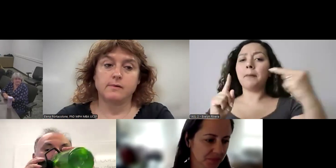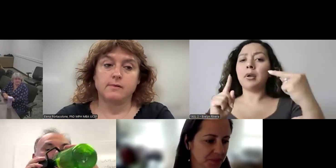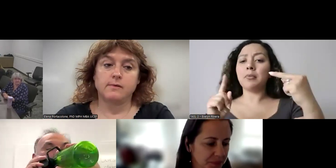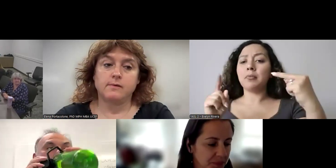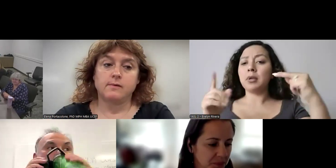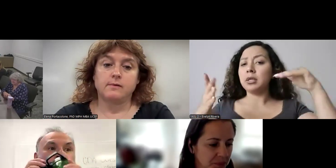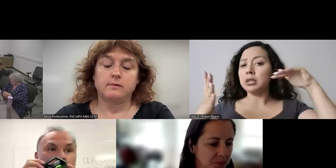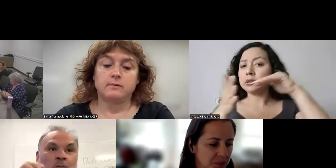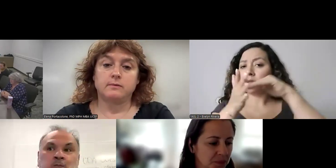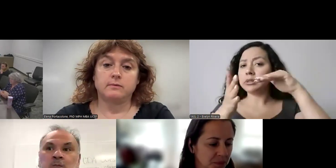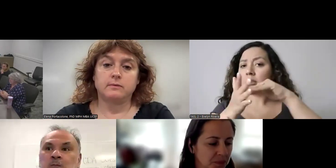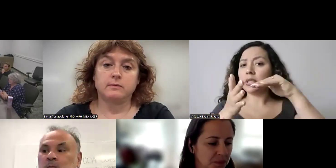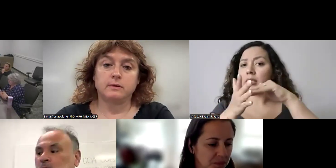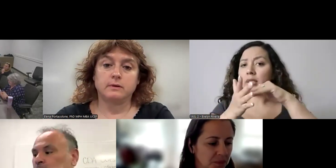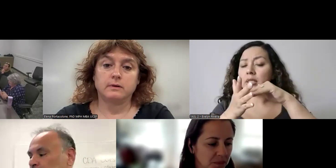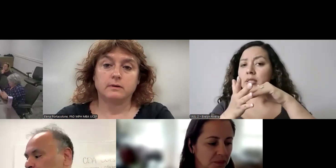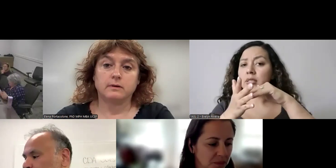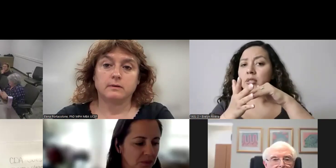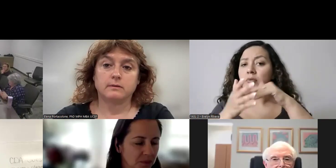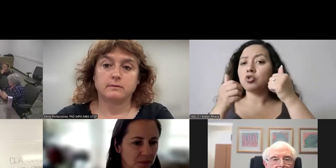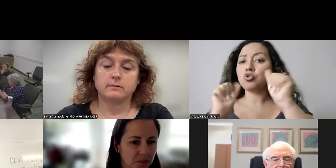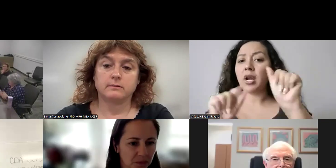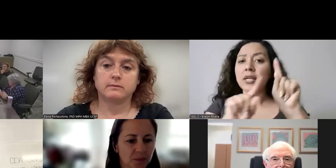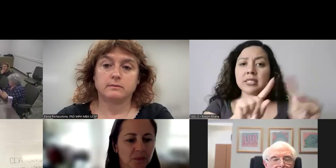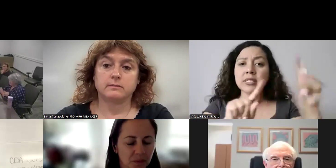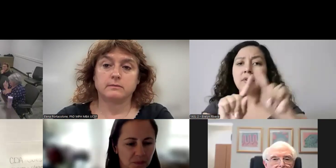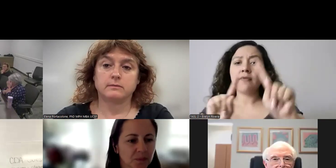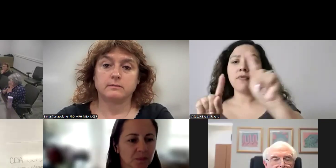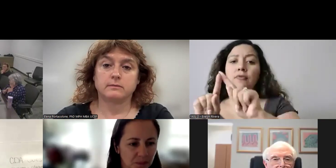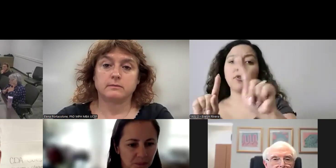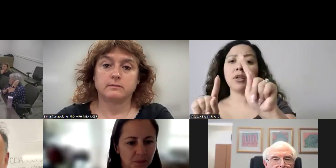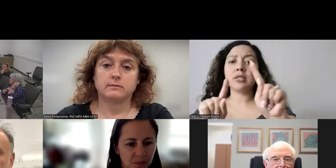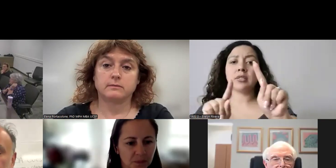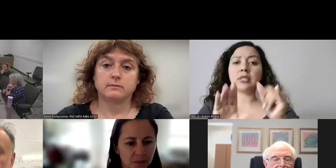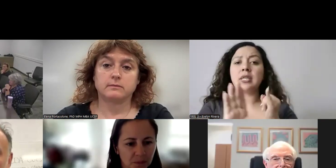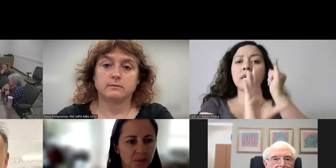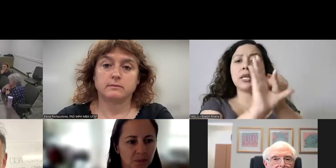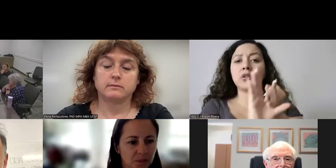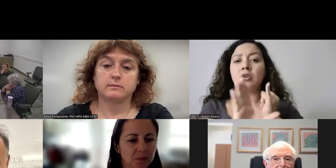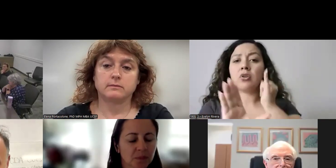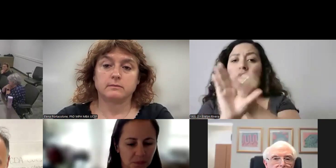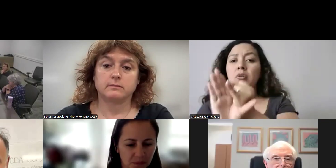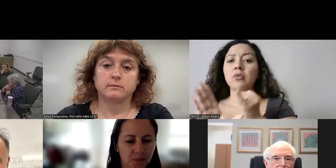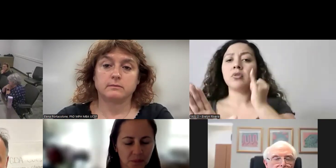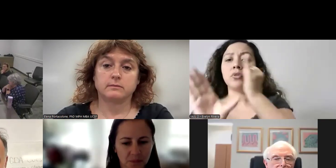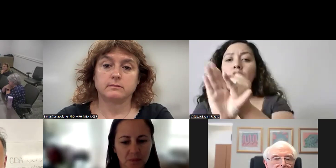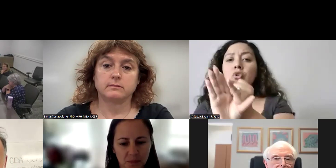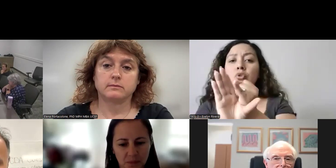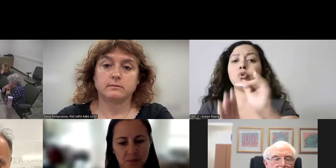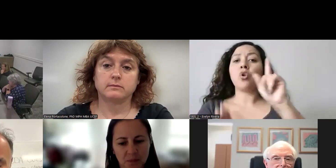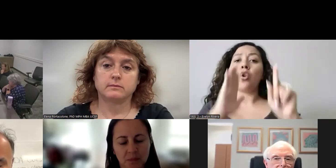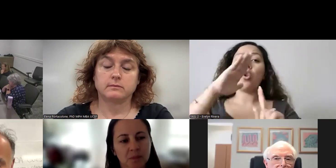actually trying any number of different social interventions to reduce loneliness? In other words,